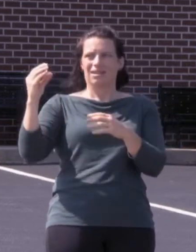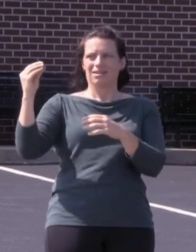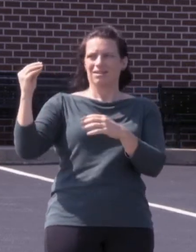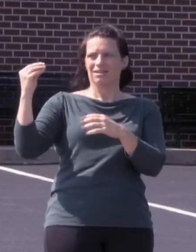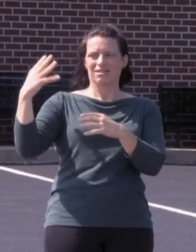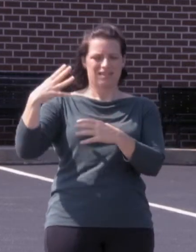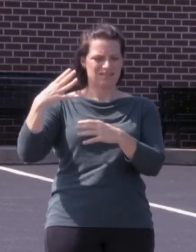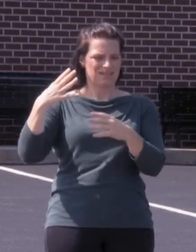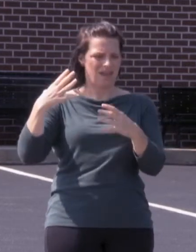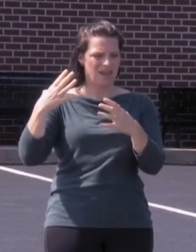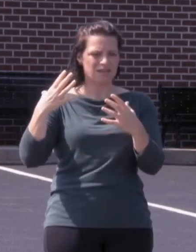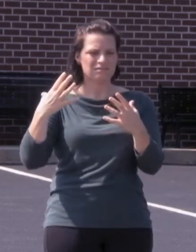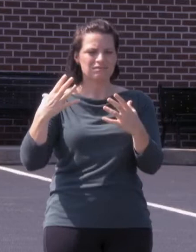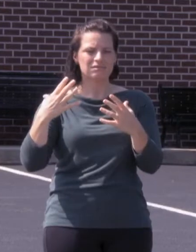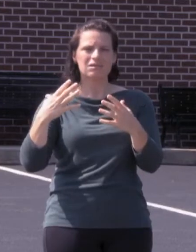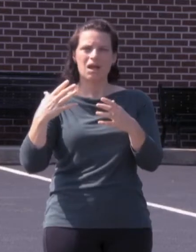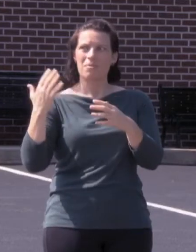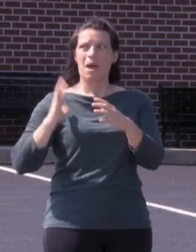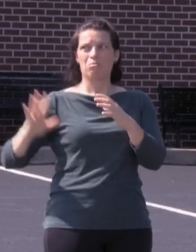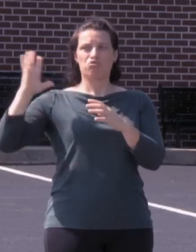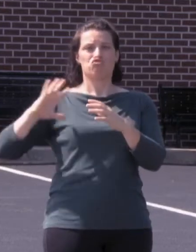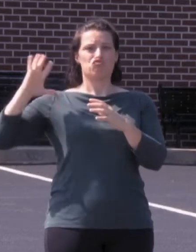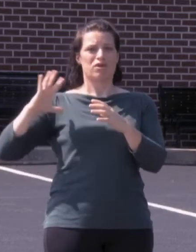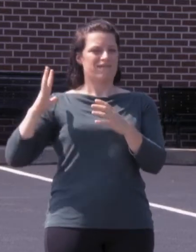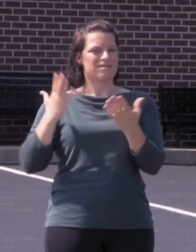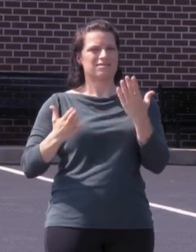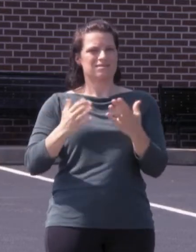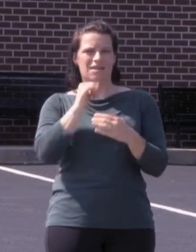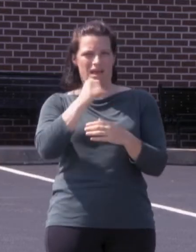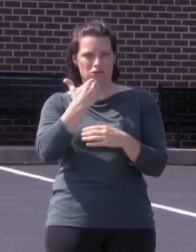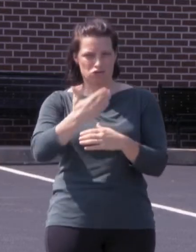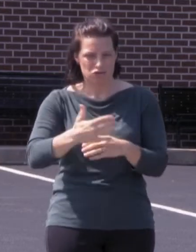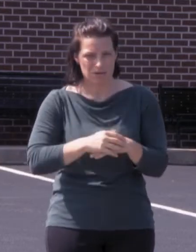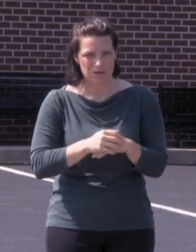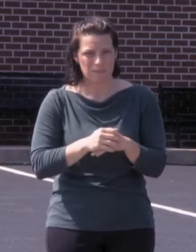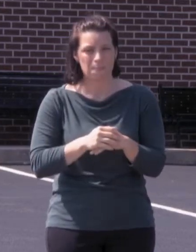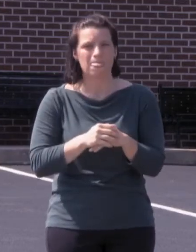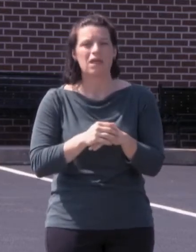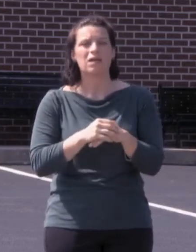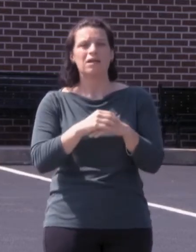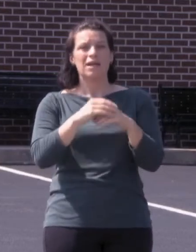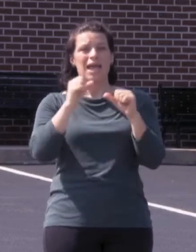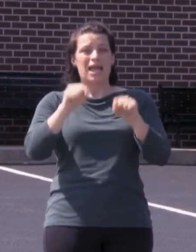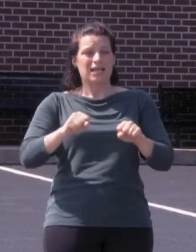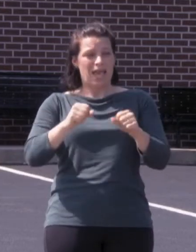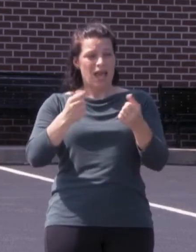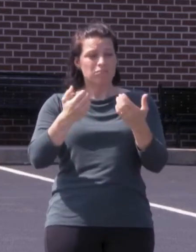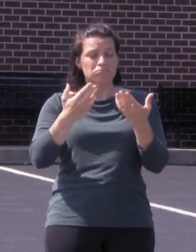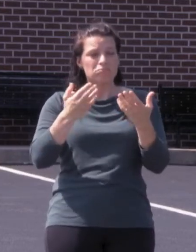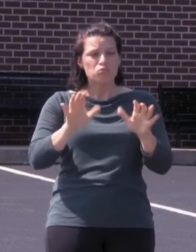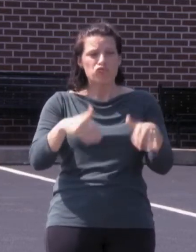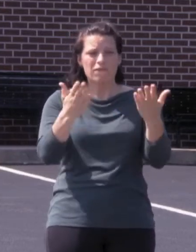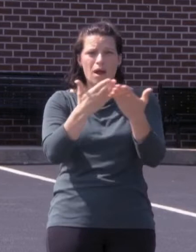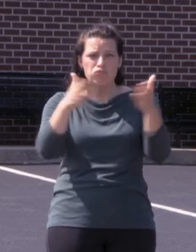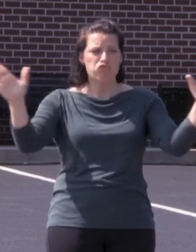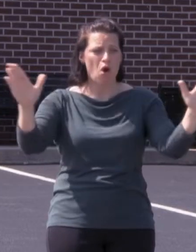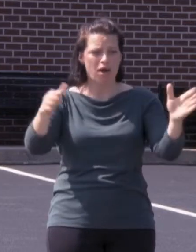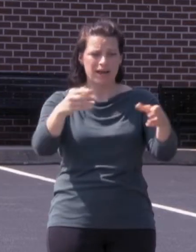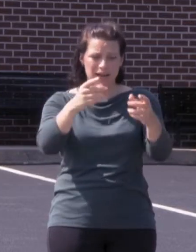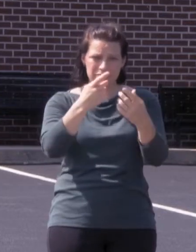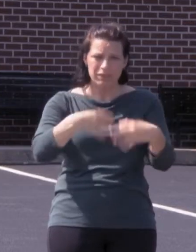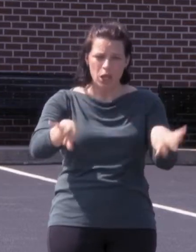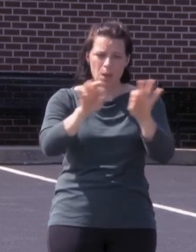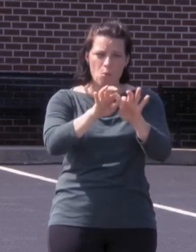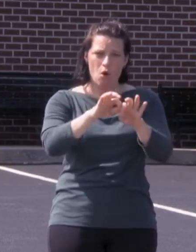opaque processes. At best, this database will be populated with broad and relevant hiring information to allow law